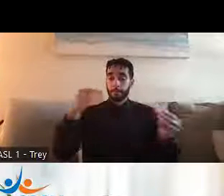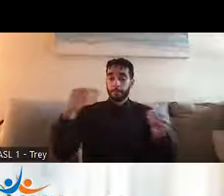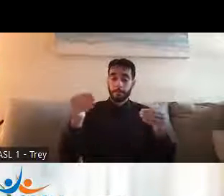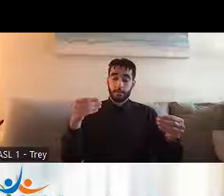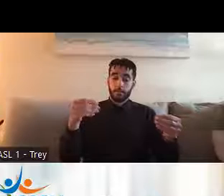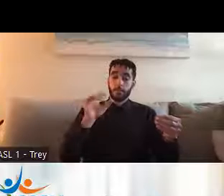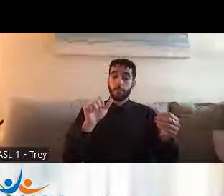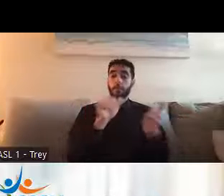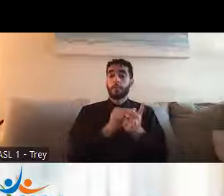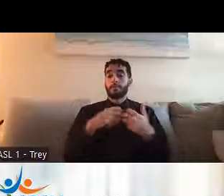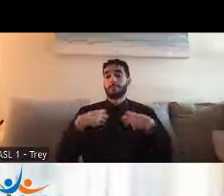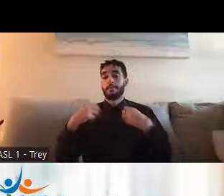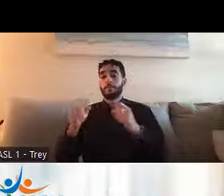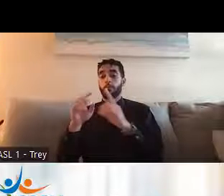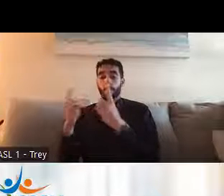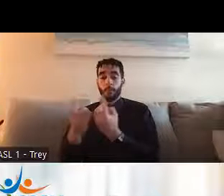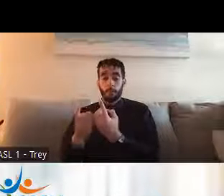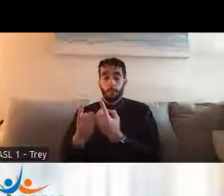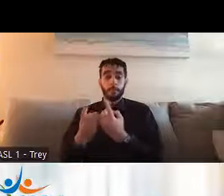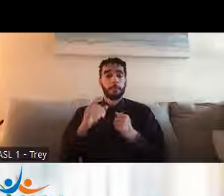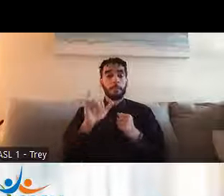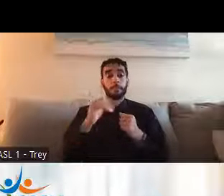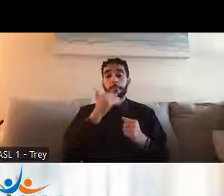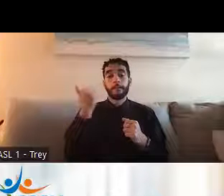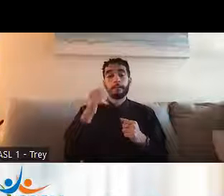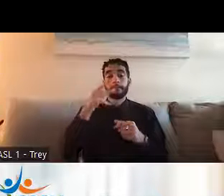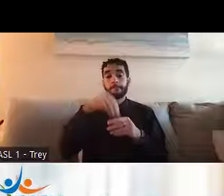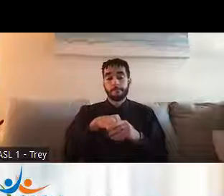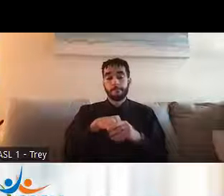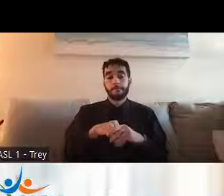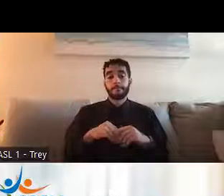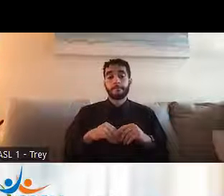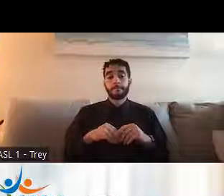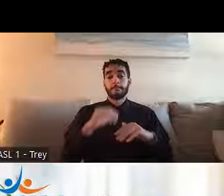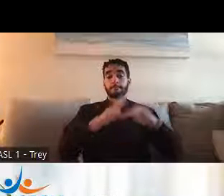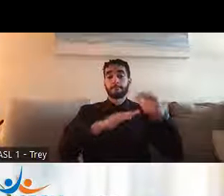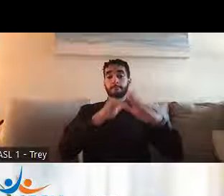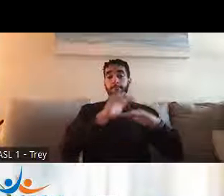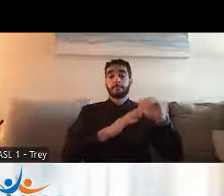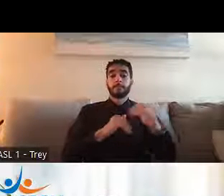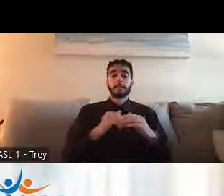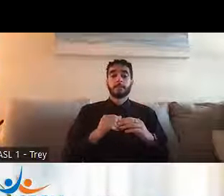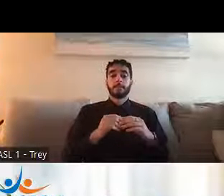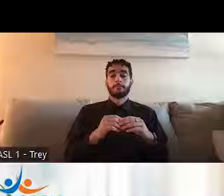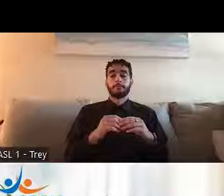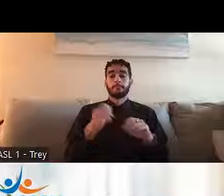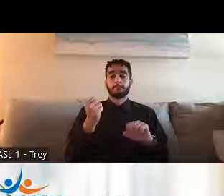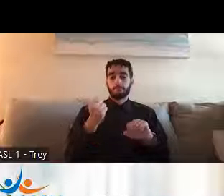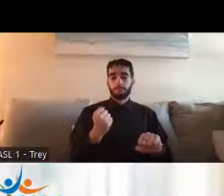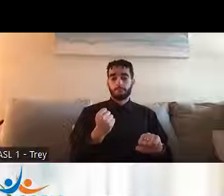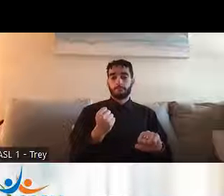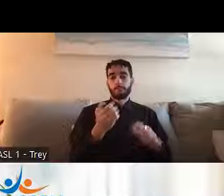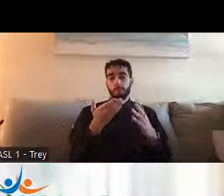health departments. And these best practices include building sustainability through partnerships, expansion to